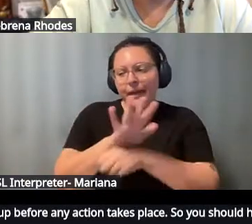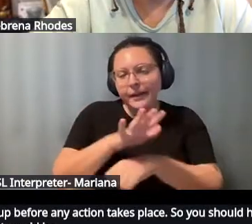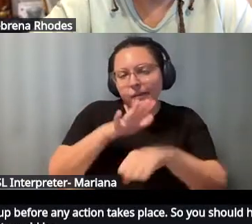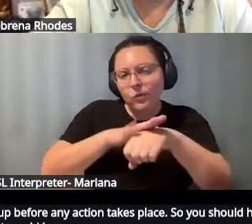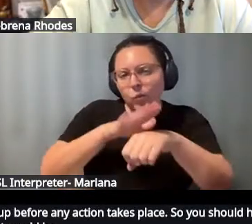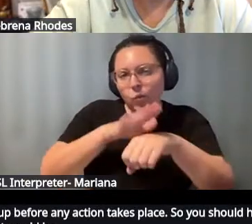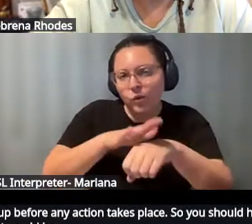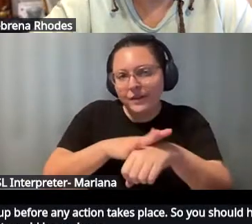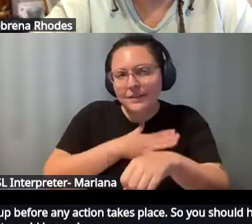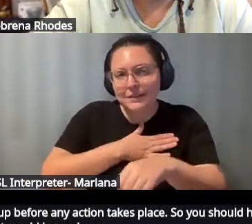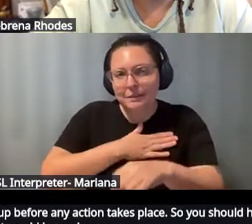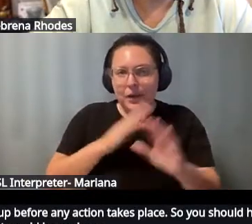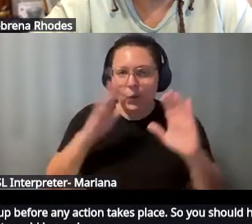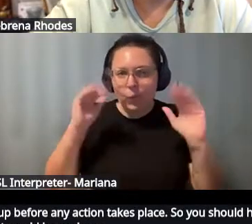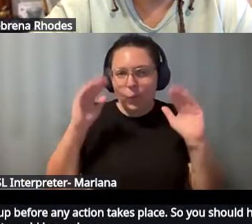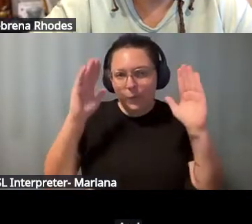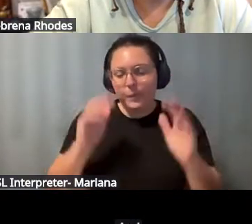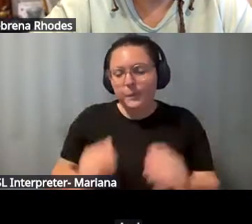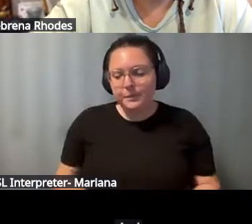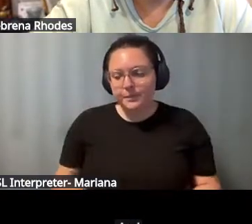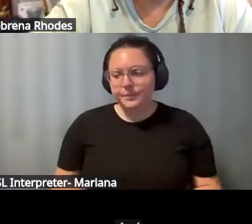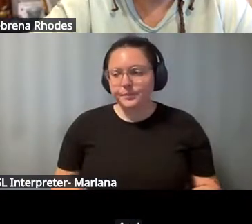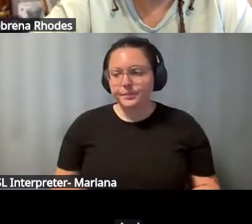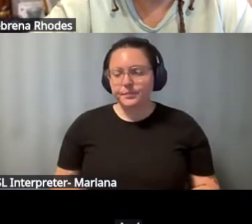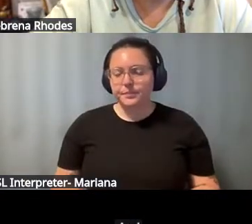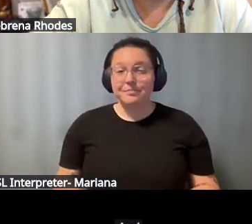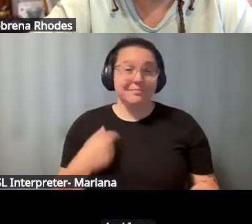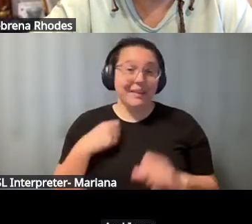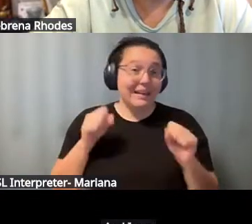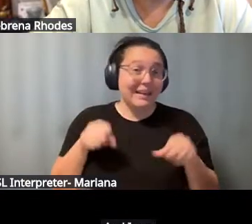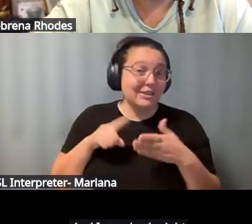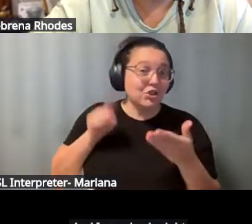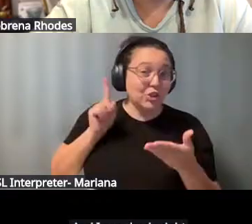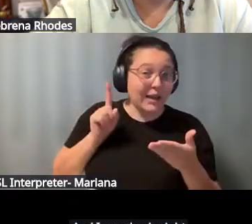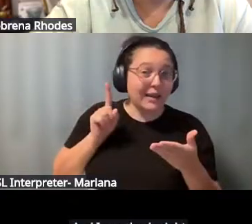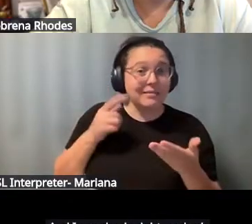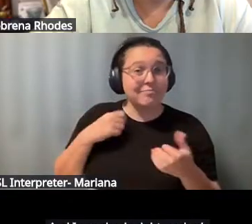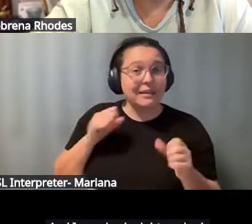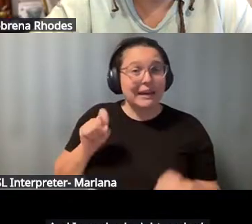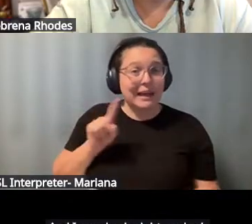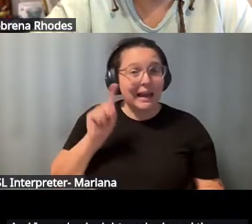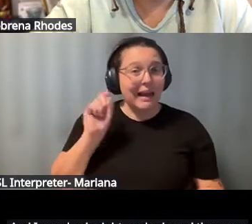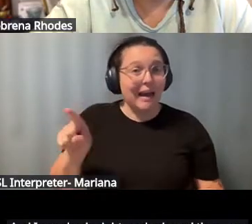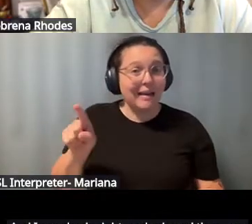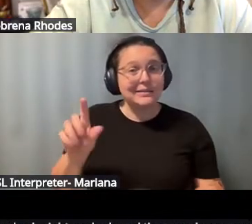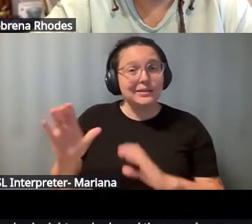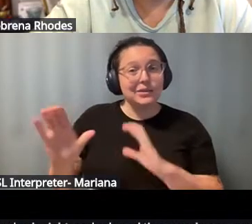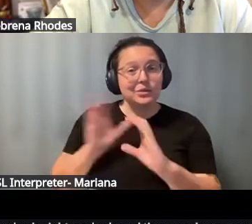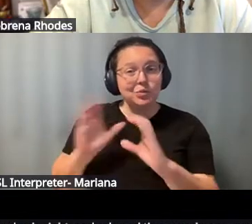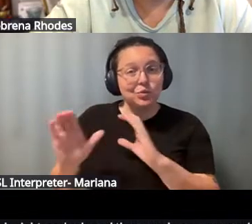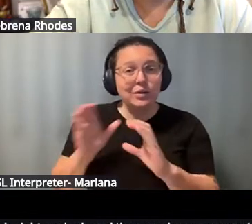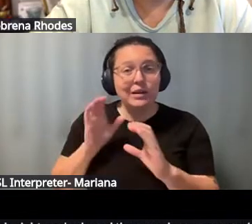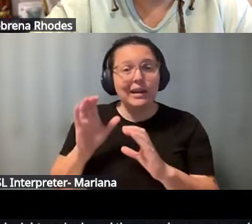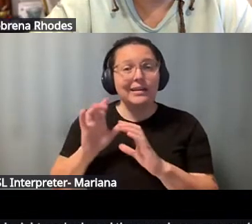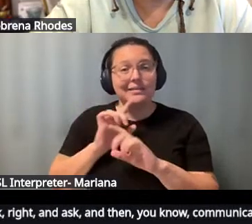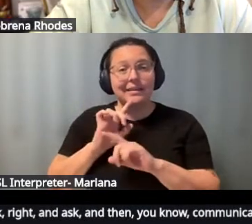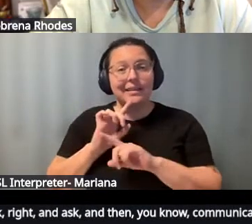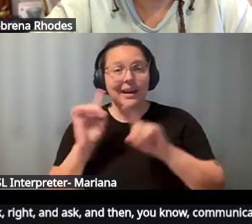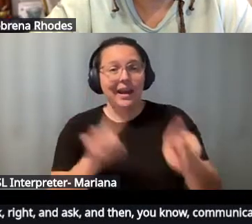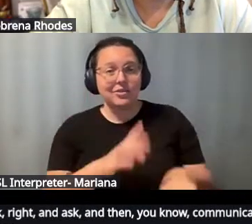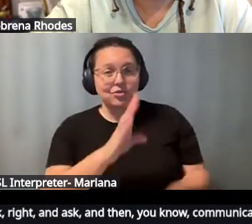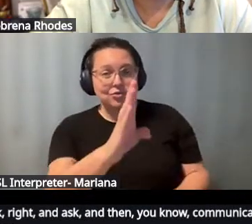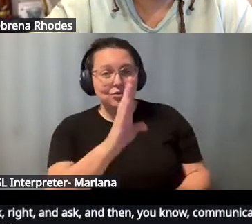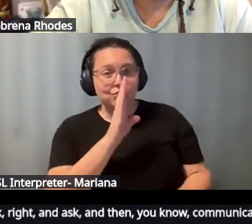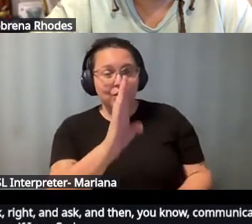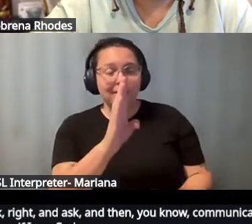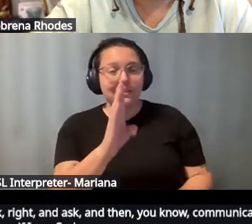hope. And I can check, right, and ask, and then communicate an answer to you directly to see if I can find